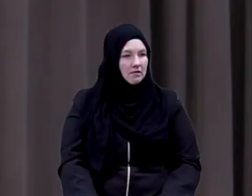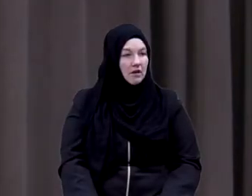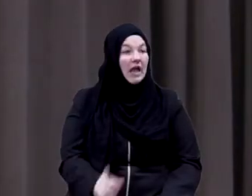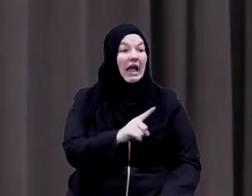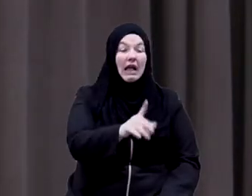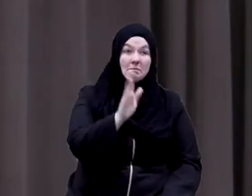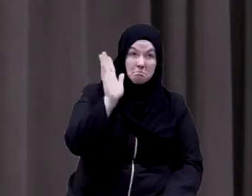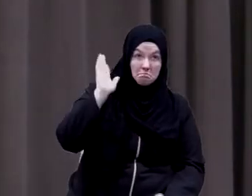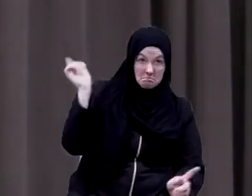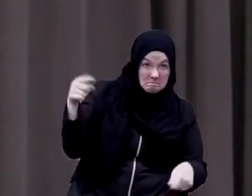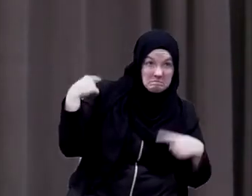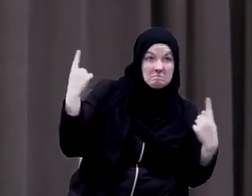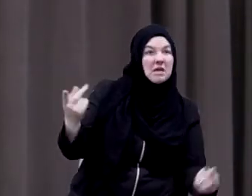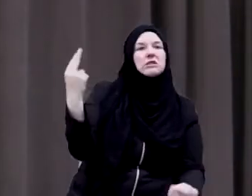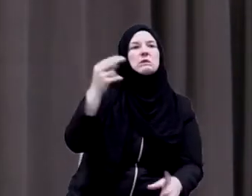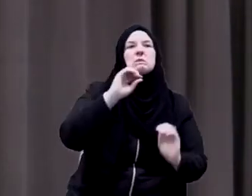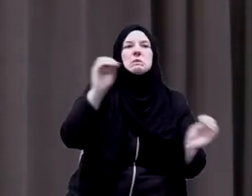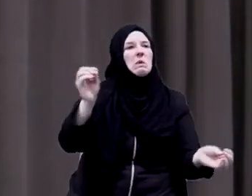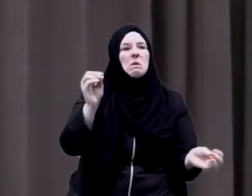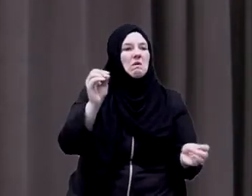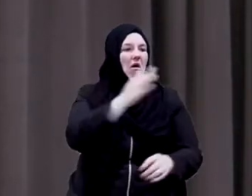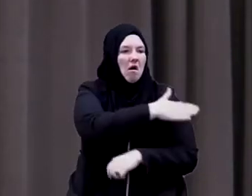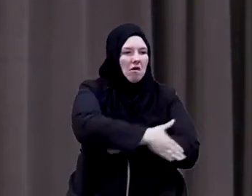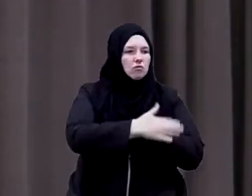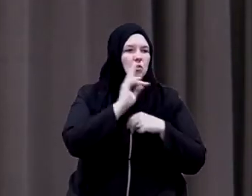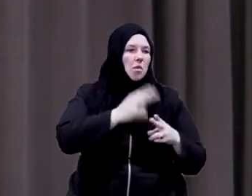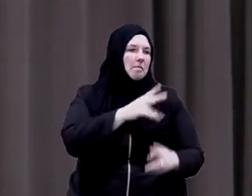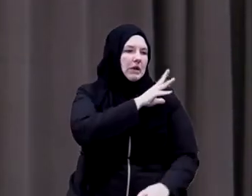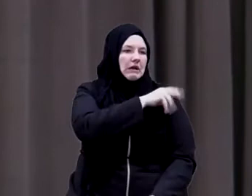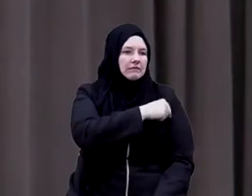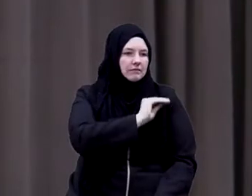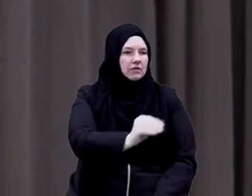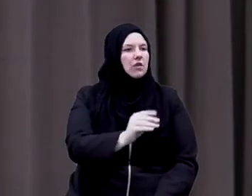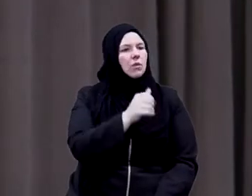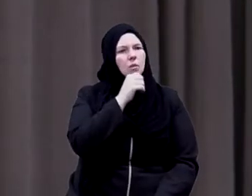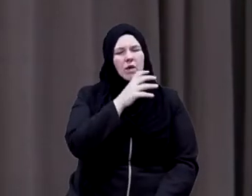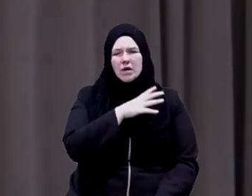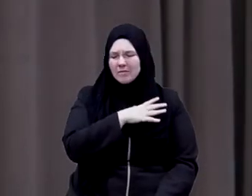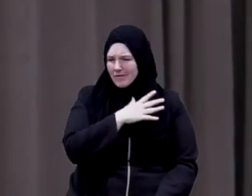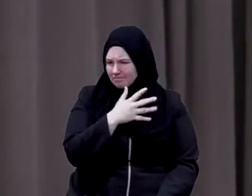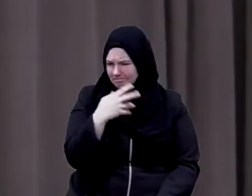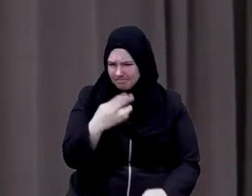a Palestinian state. The late,